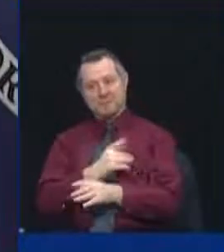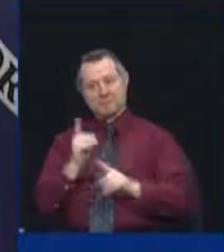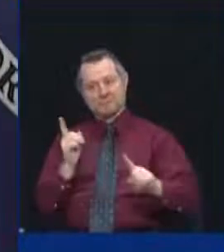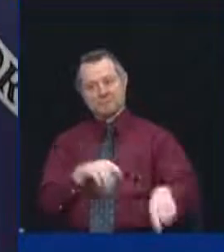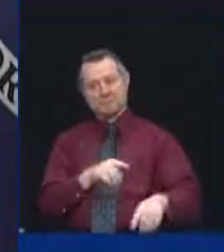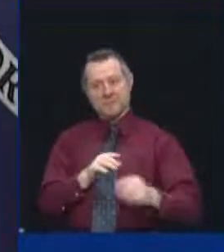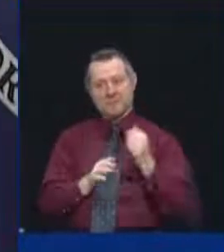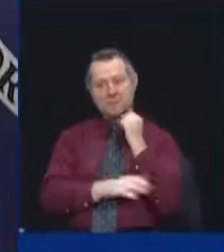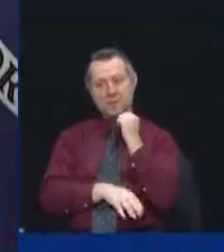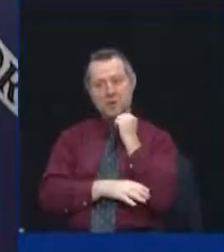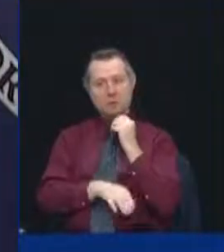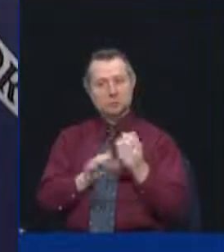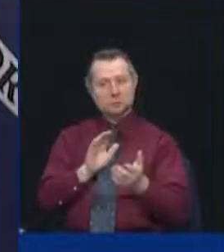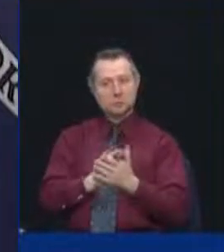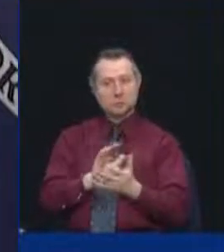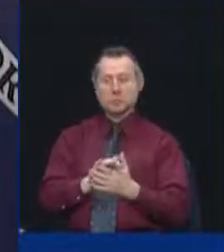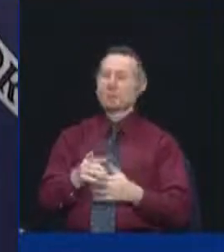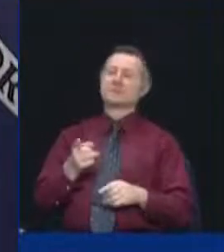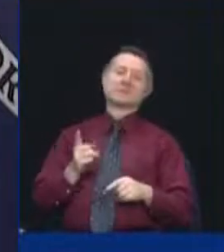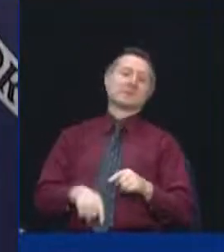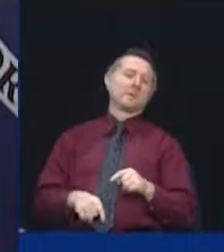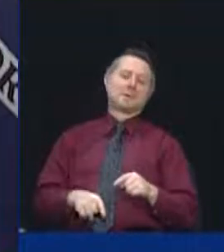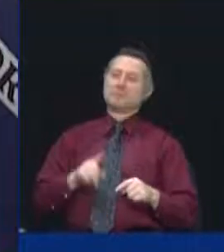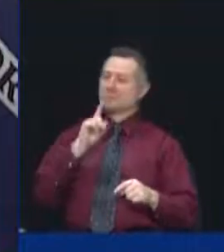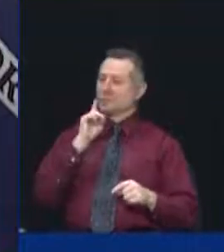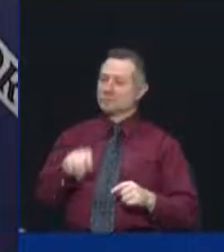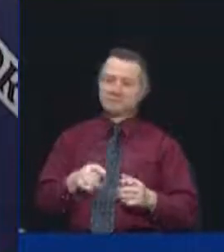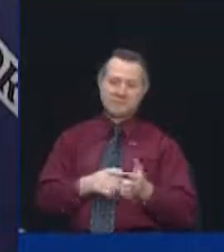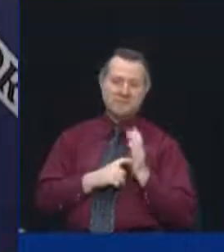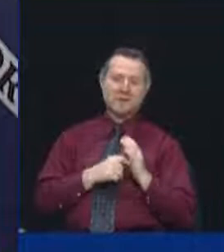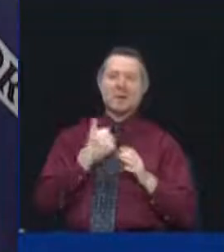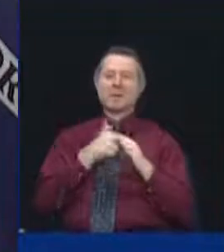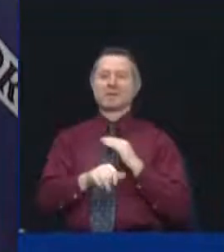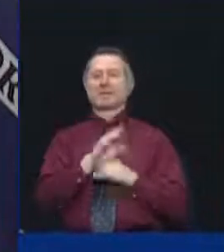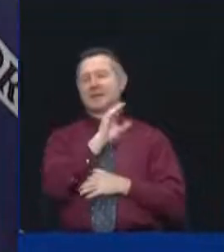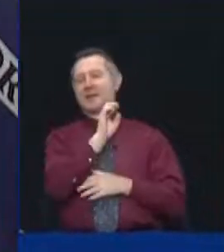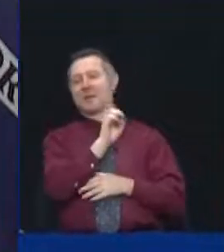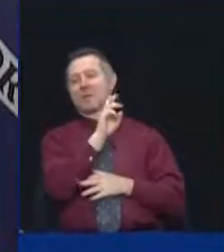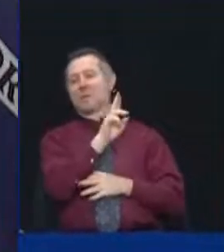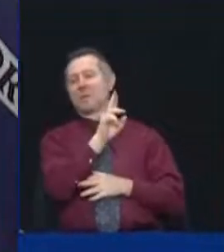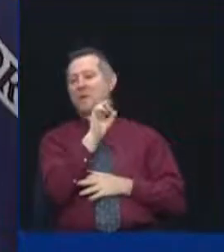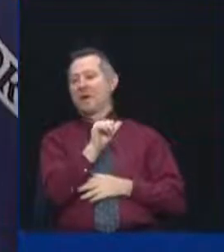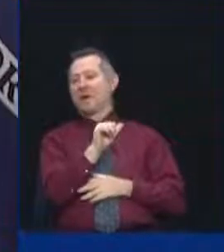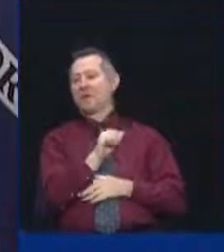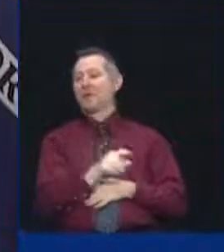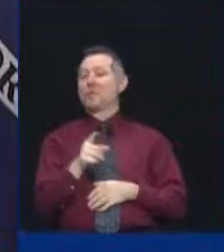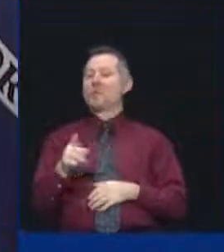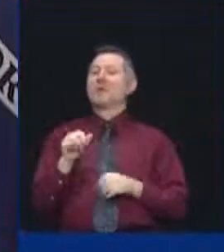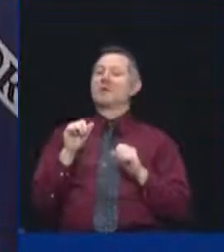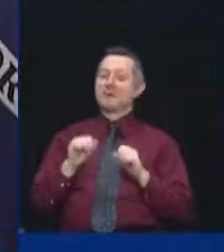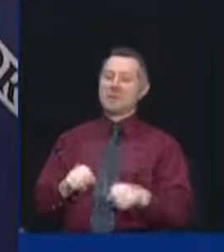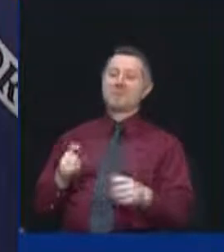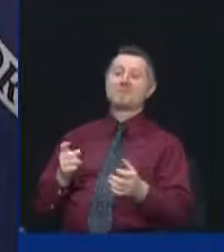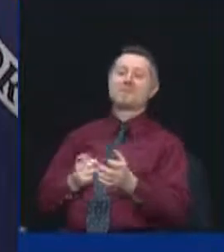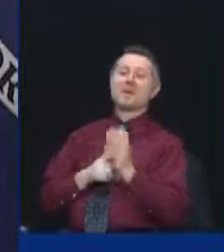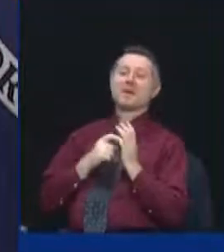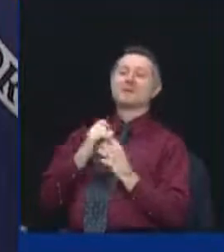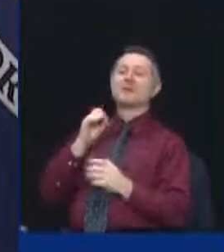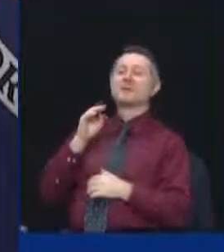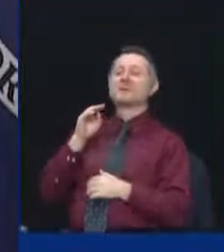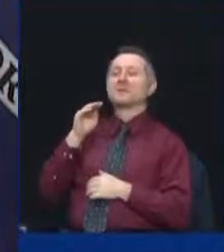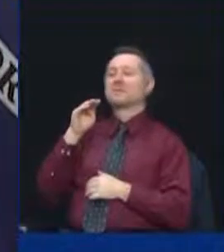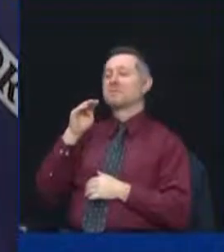cannot mandate a vaccine under an EUA. You can mandate measles, which had a full approval, et